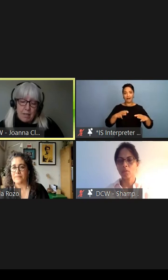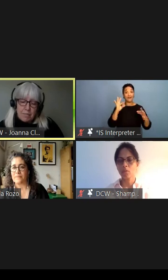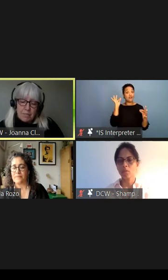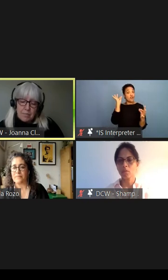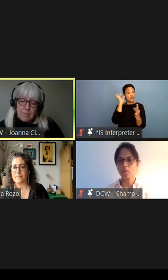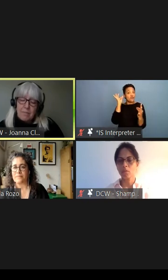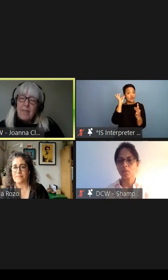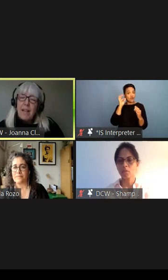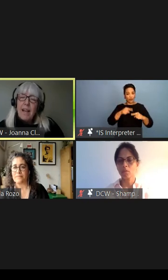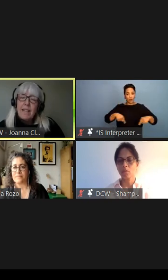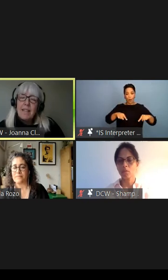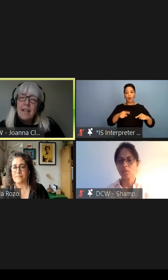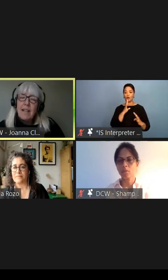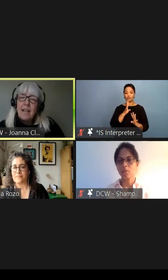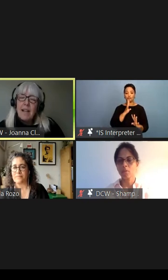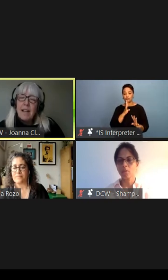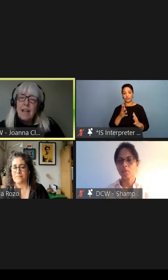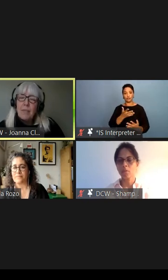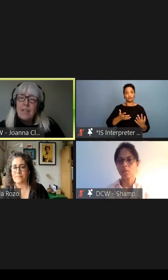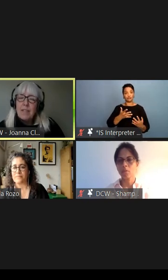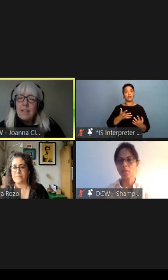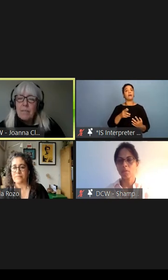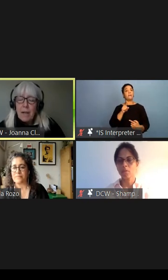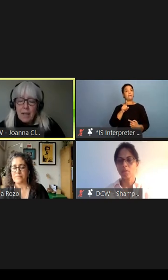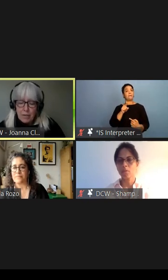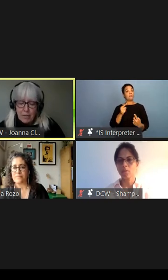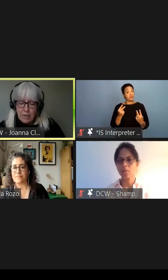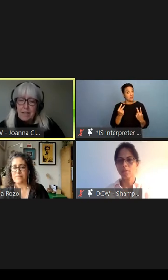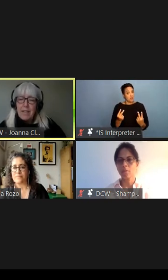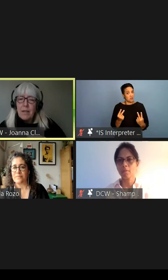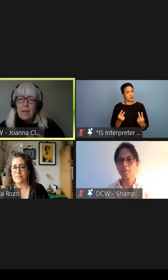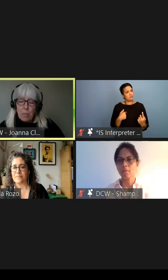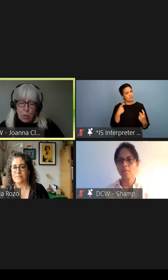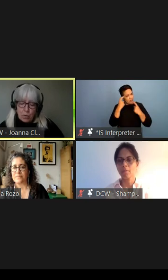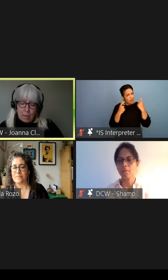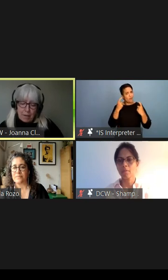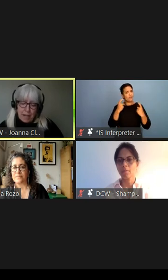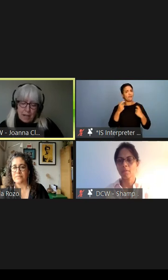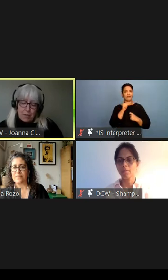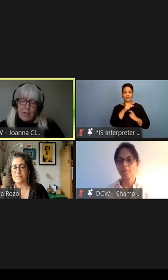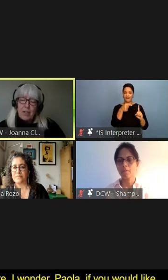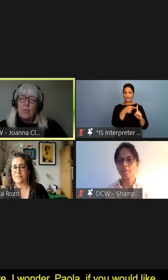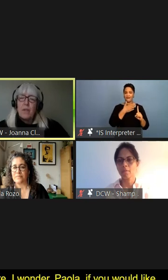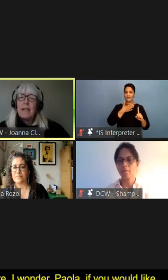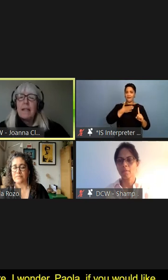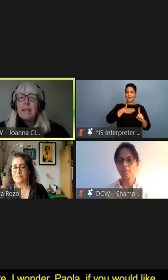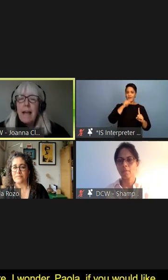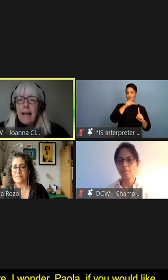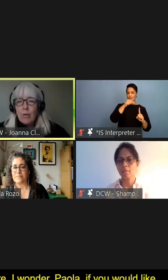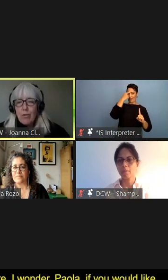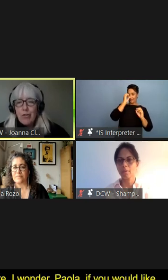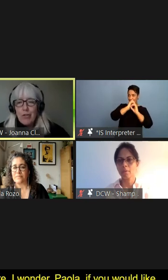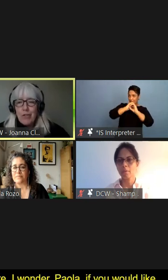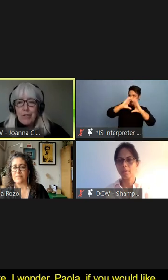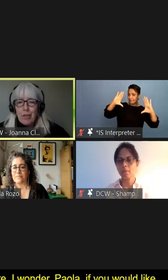are. And I wonder, Paula, if you'd like to say a bit more about how you think we can